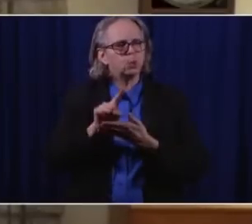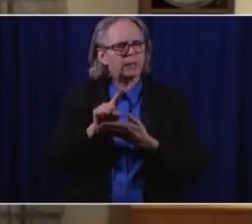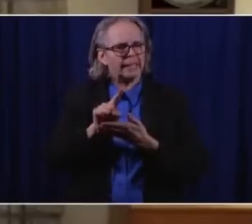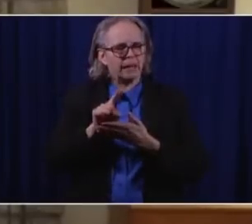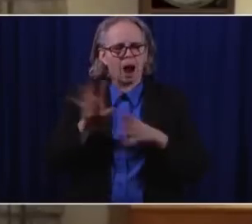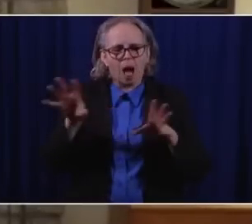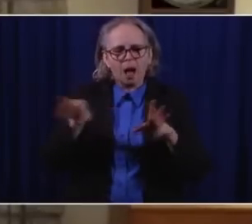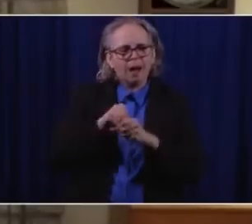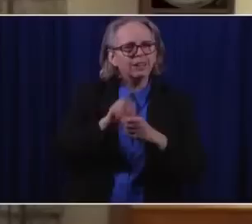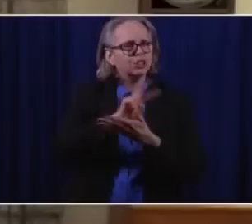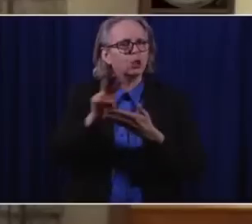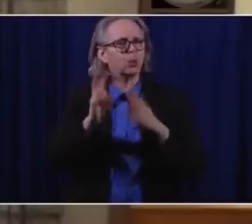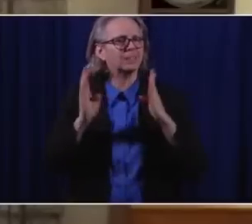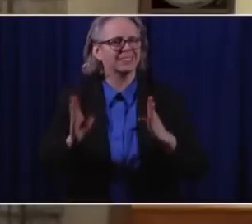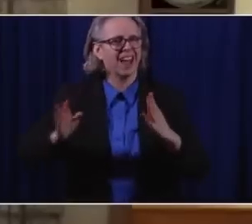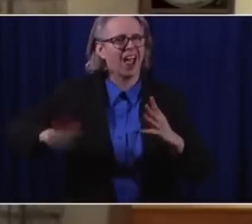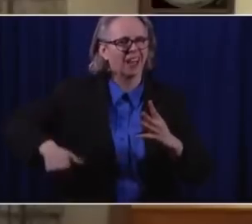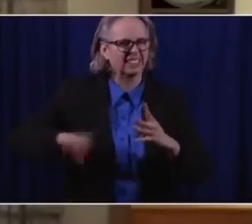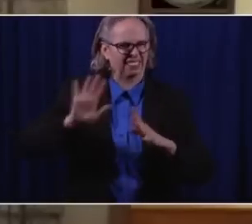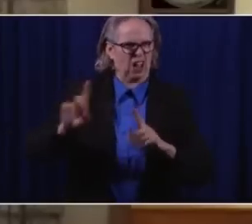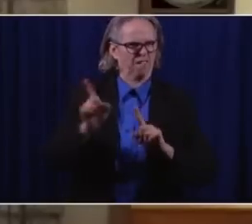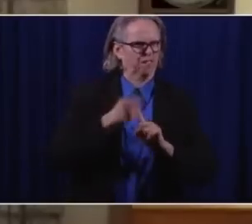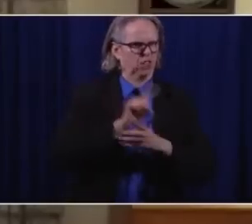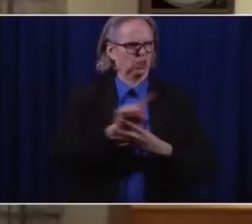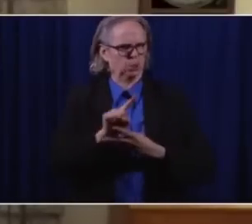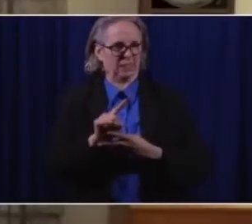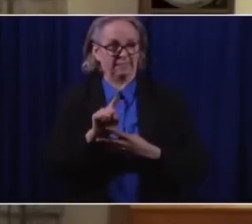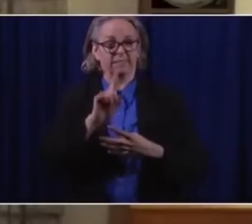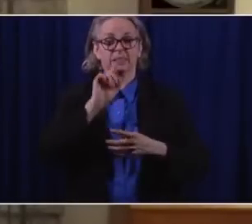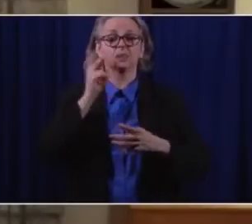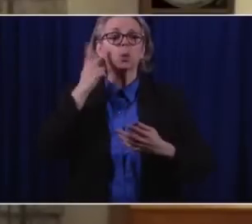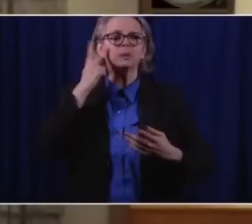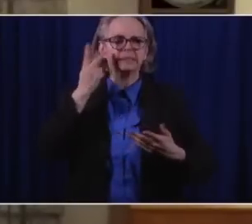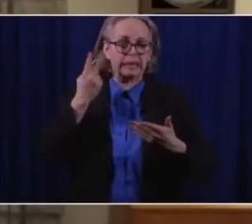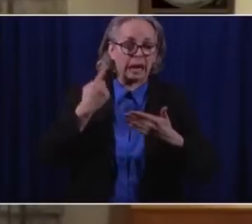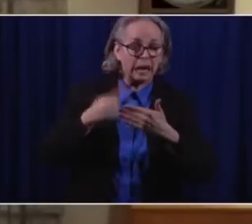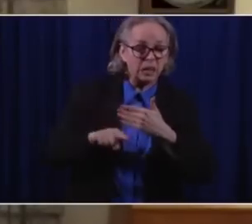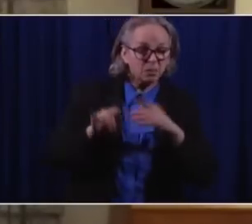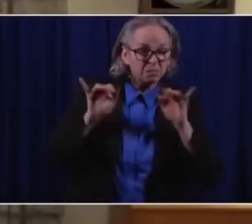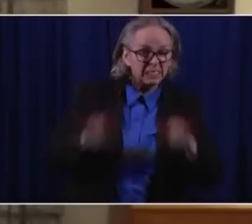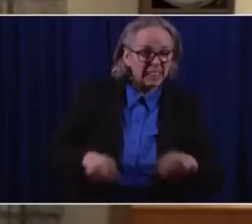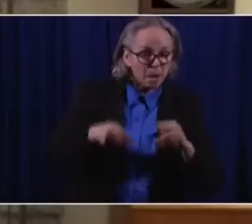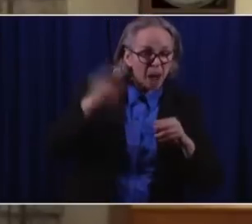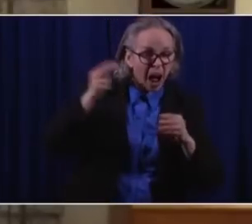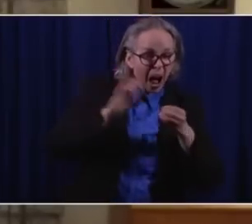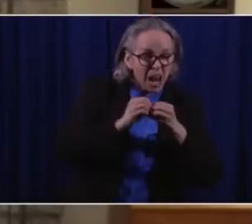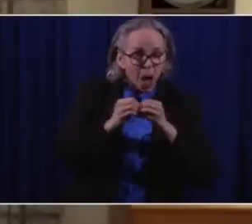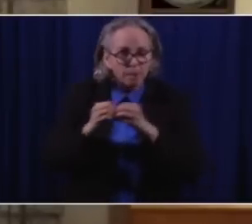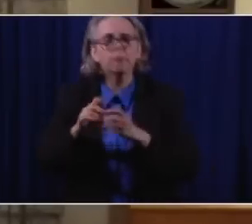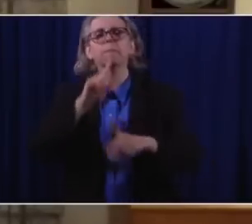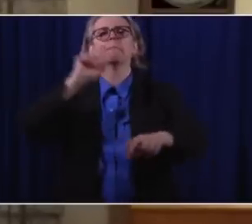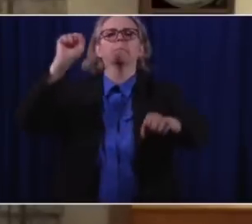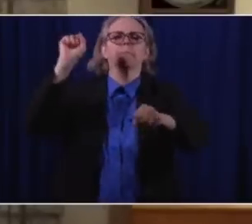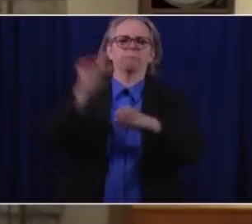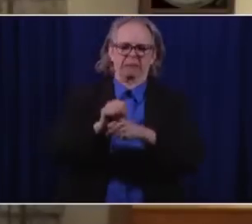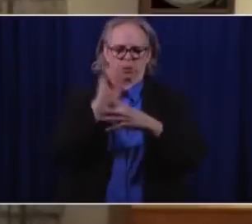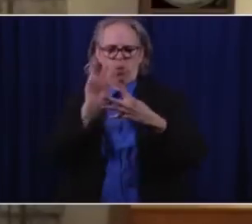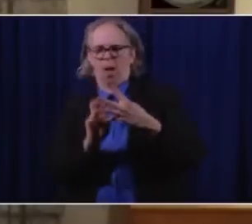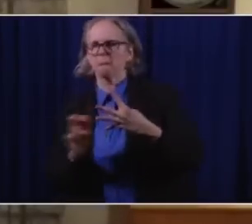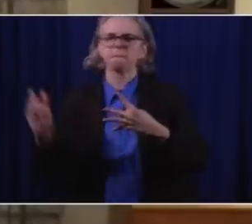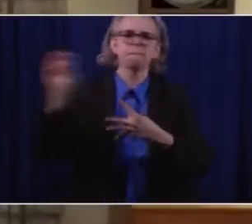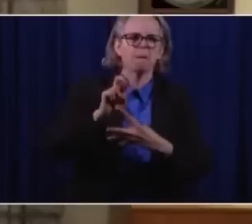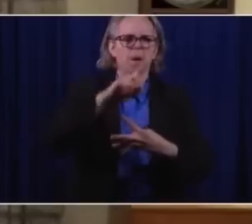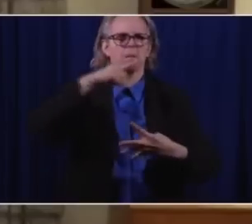a watch list. If they continue to accelerate with the use of and the pressure on hospitals and the healthcare